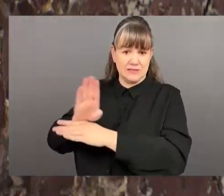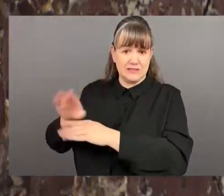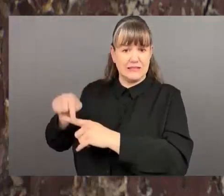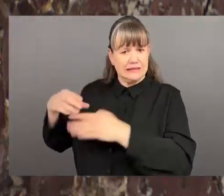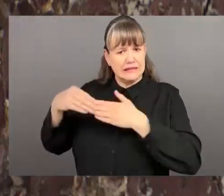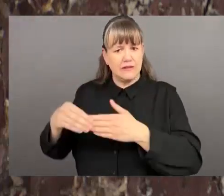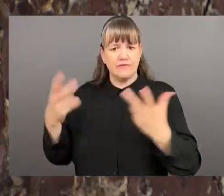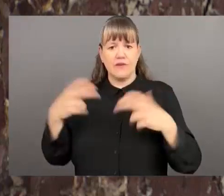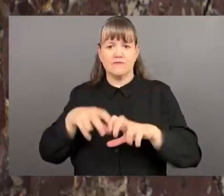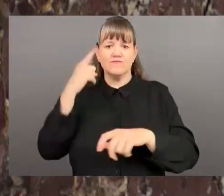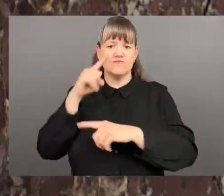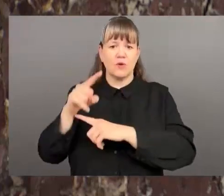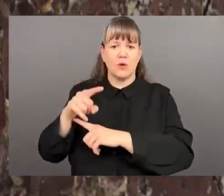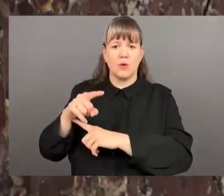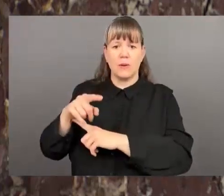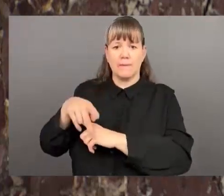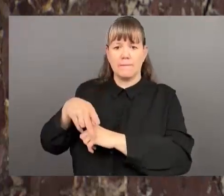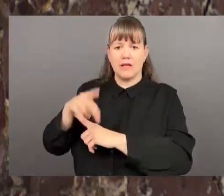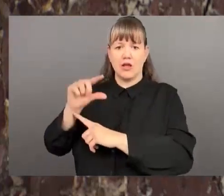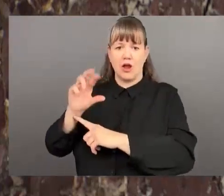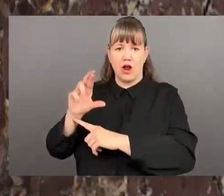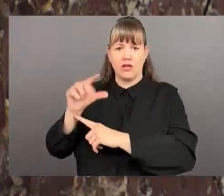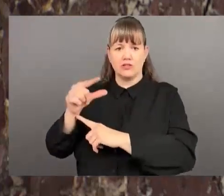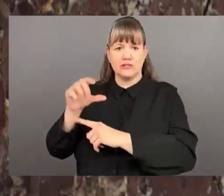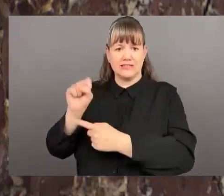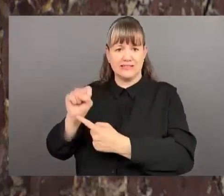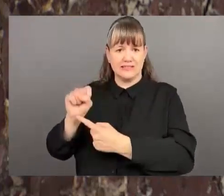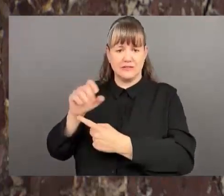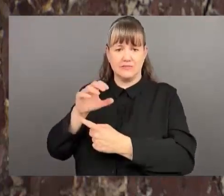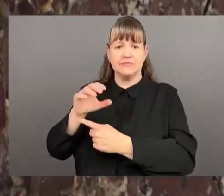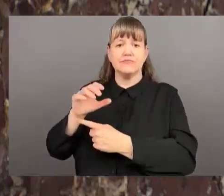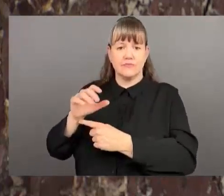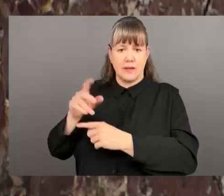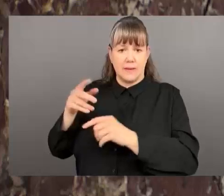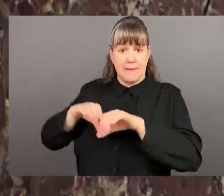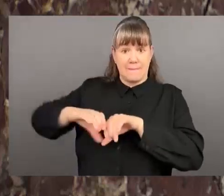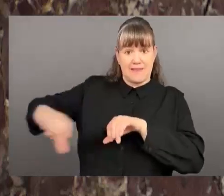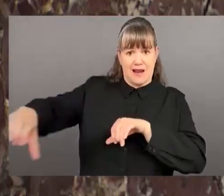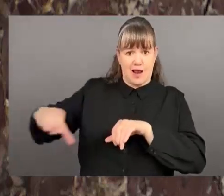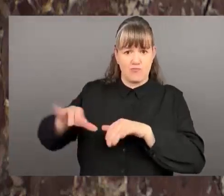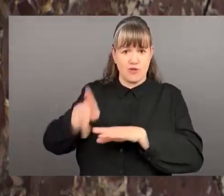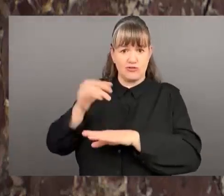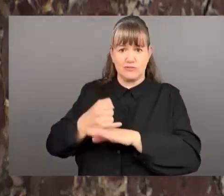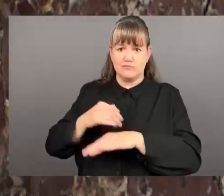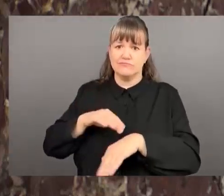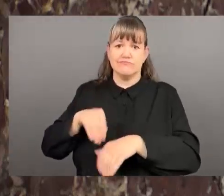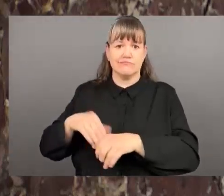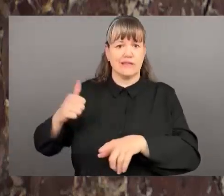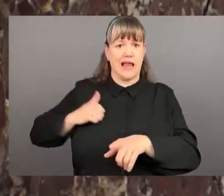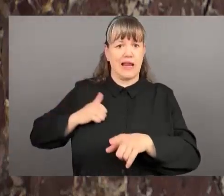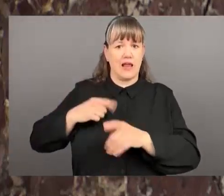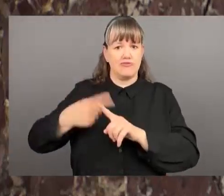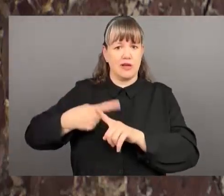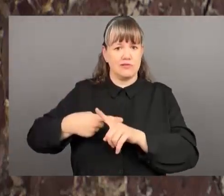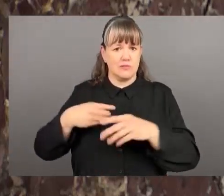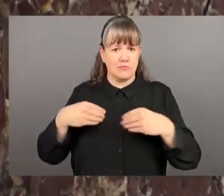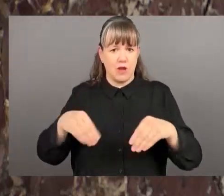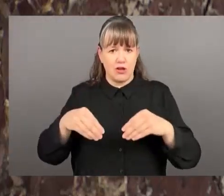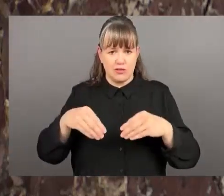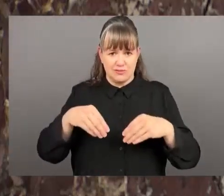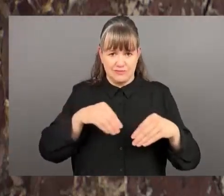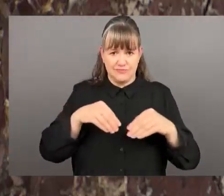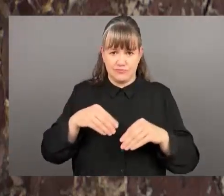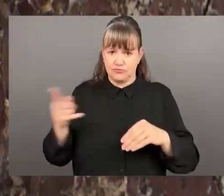Canada's rental housing market, which is bad news for people who pay rent in BC. Blackstone's involvement in the